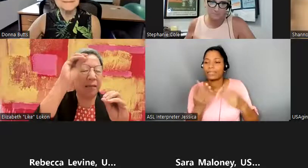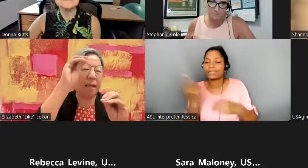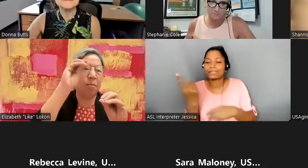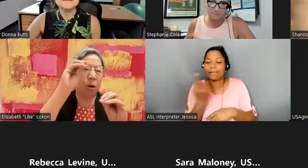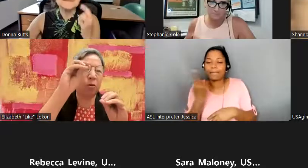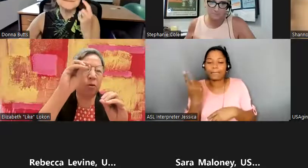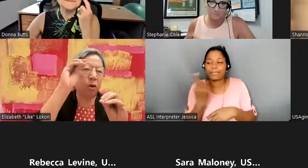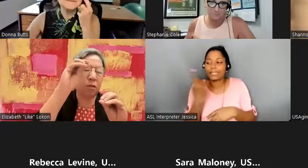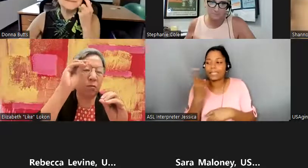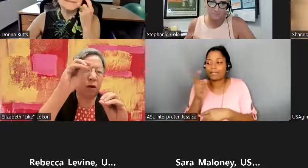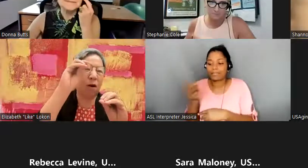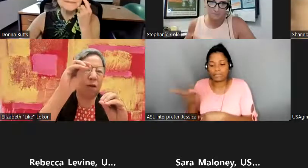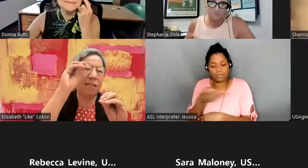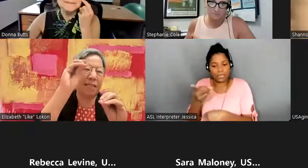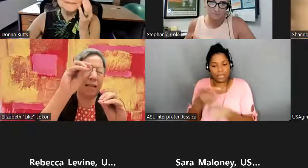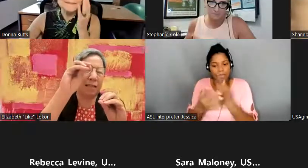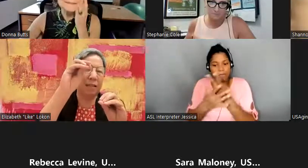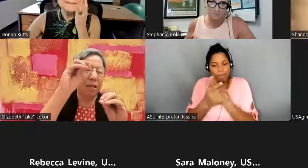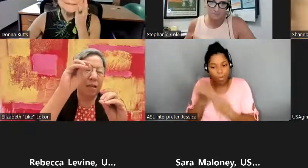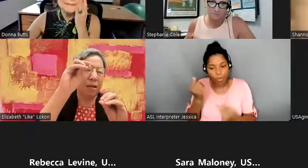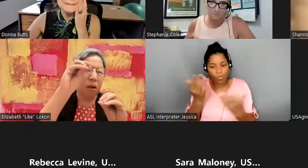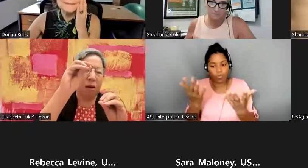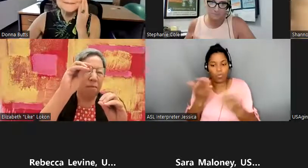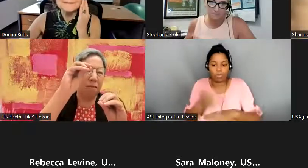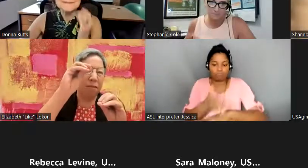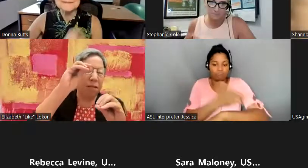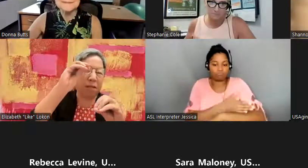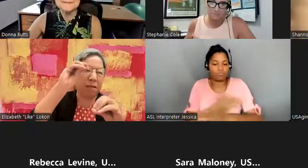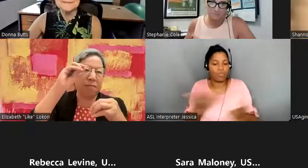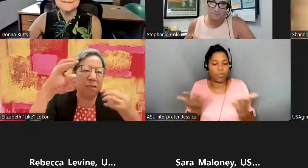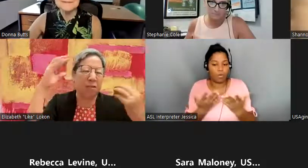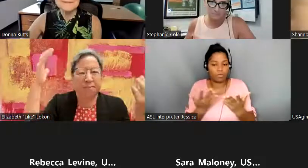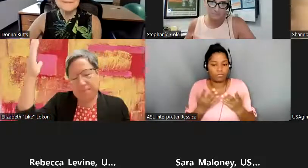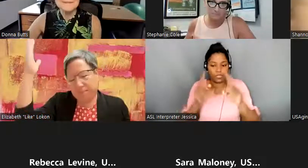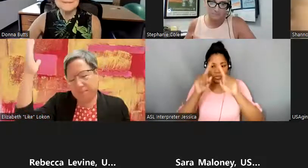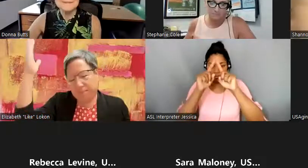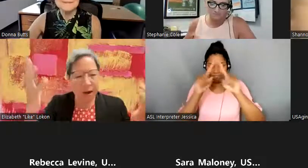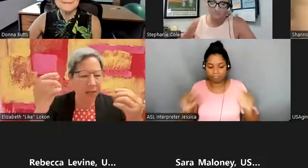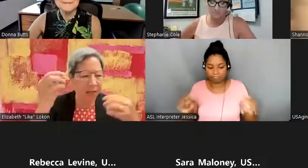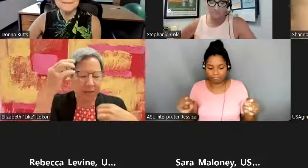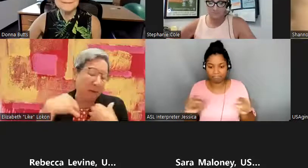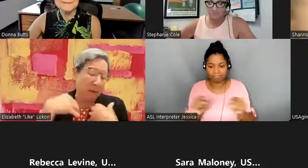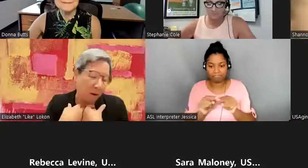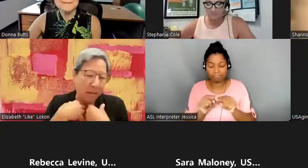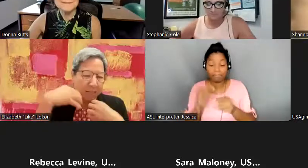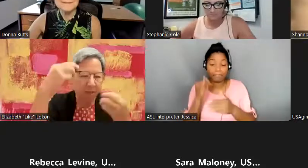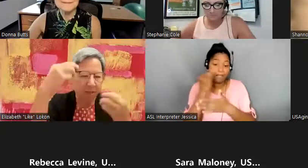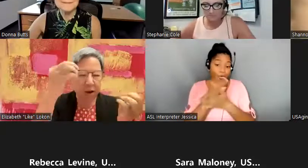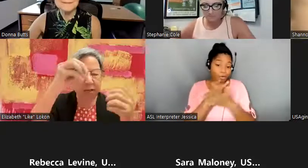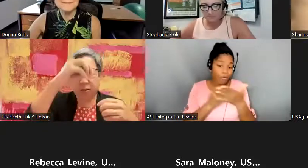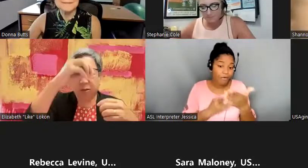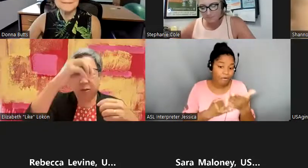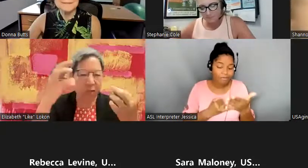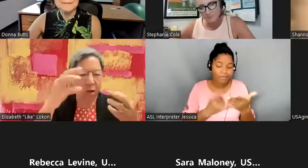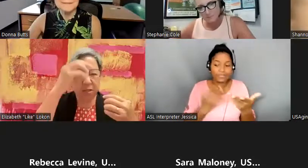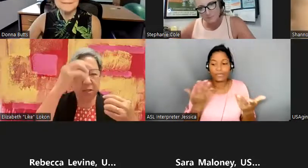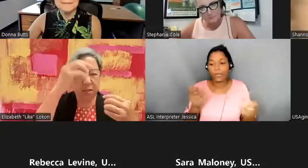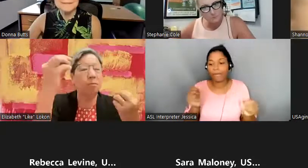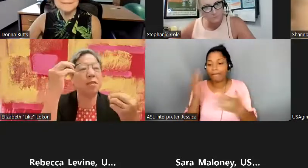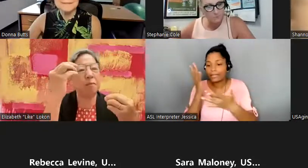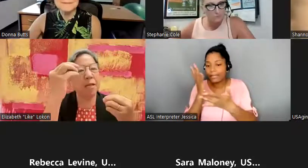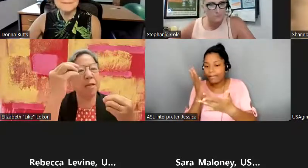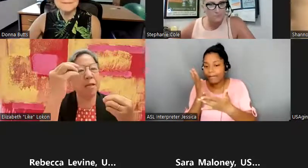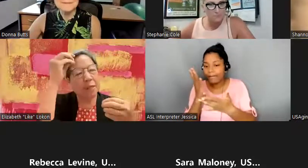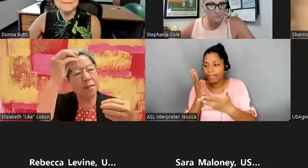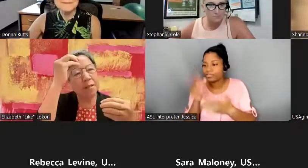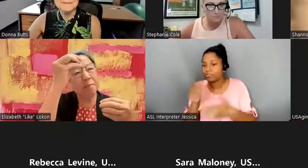something that they both want to work on together. If it's art, in our case is art, it could be technology, it could